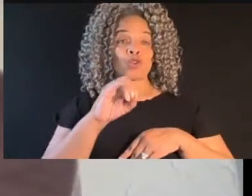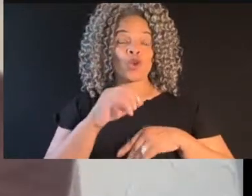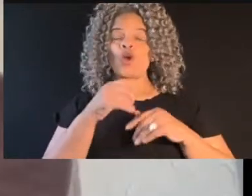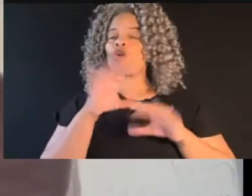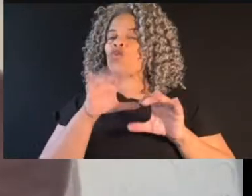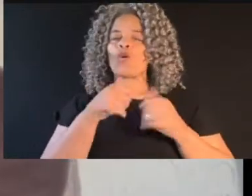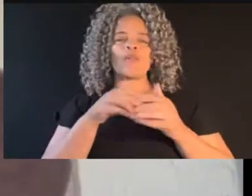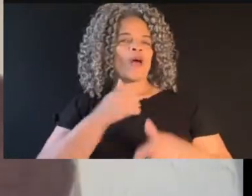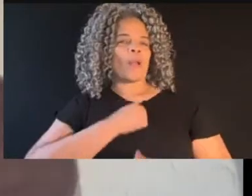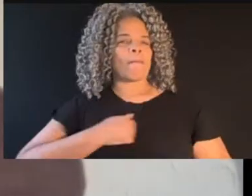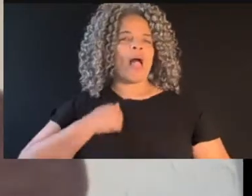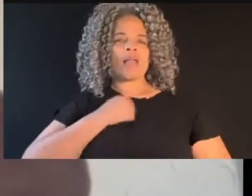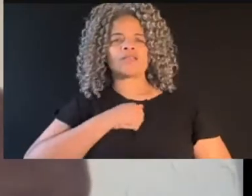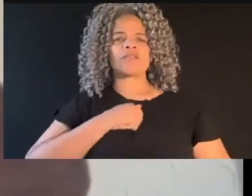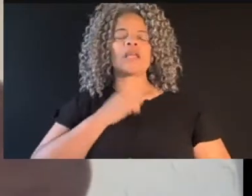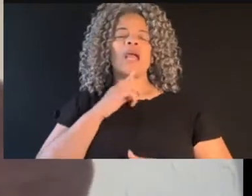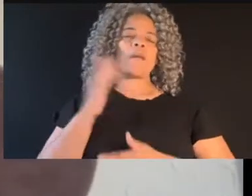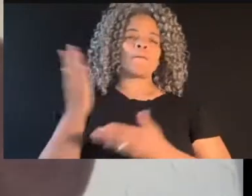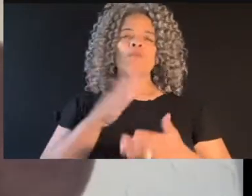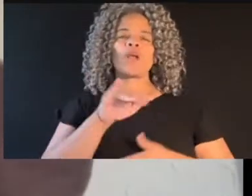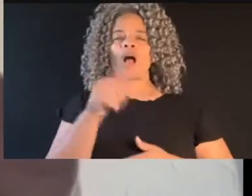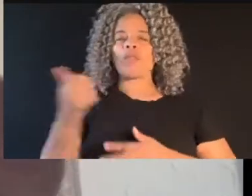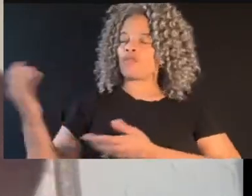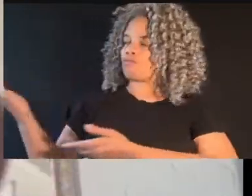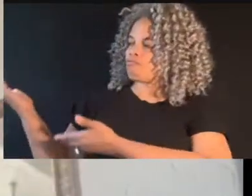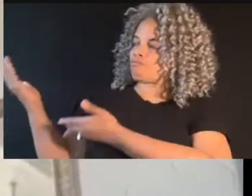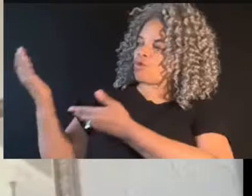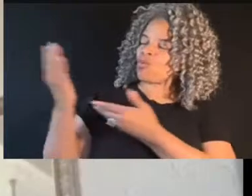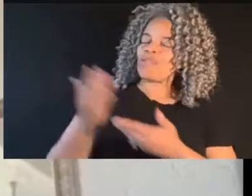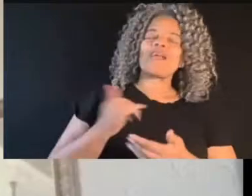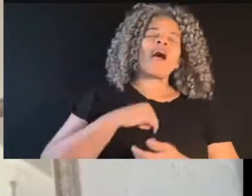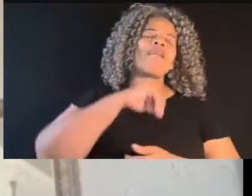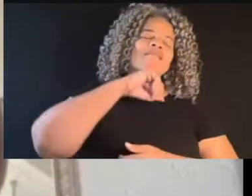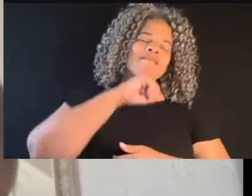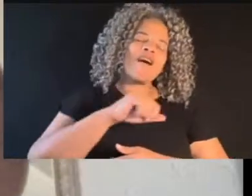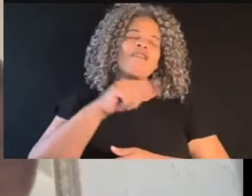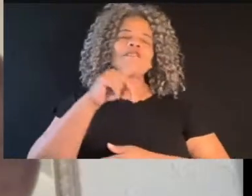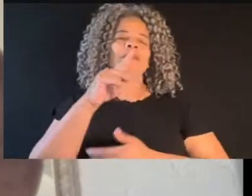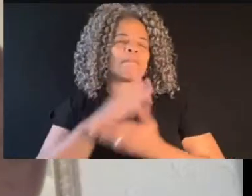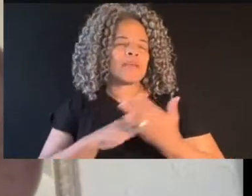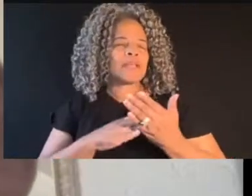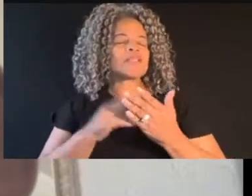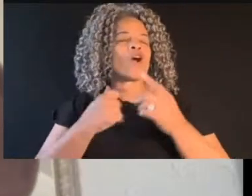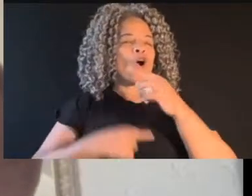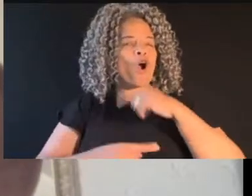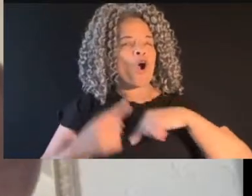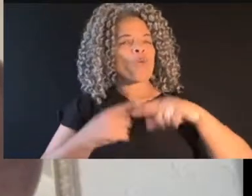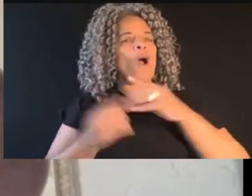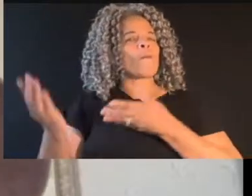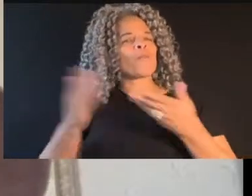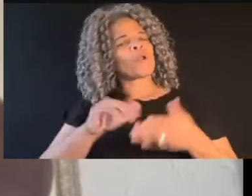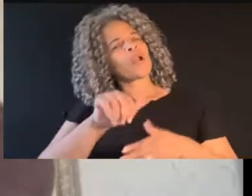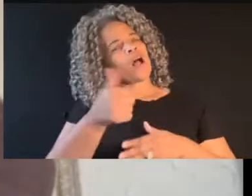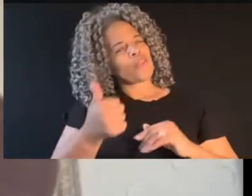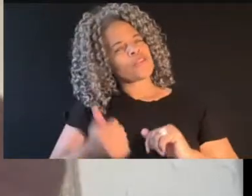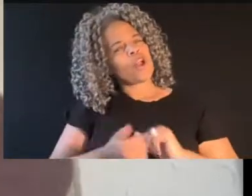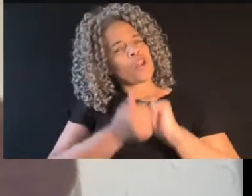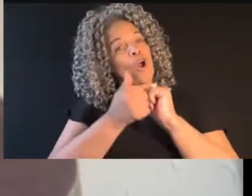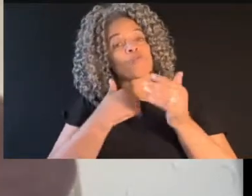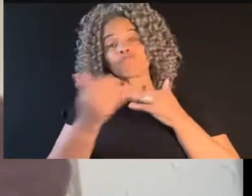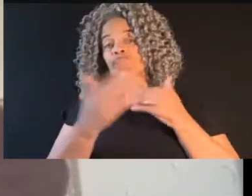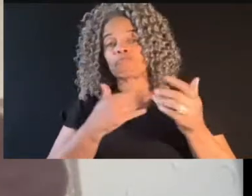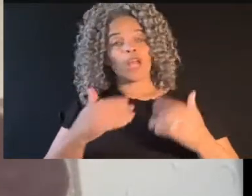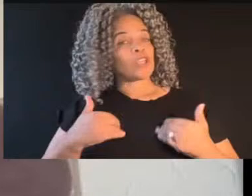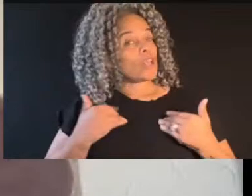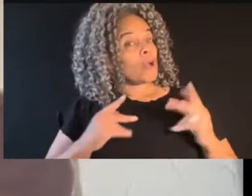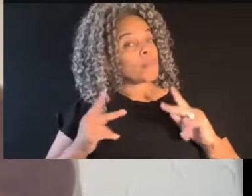apology and bringing others along with us. I love the piece around bringing others along, whether that's young folks or just